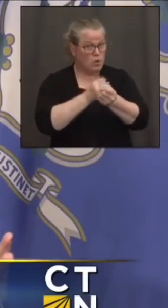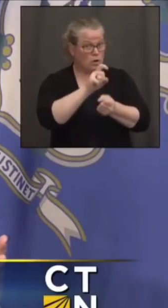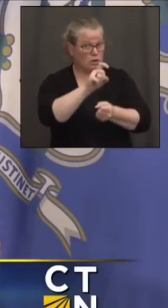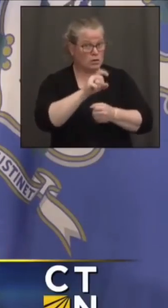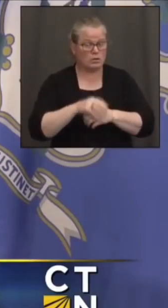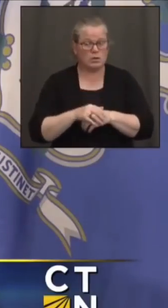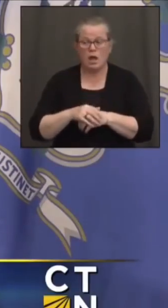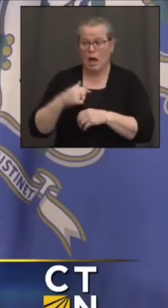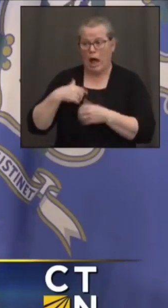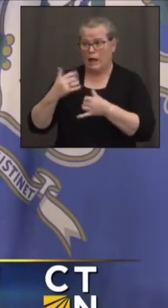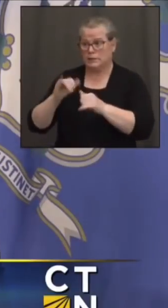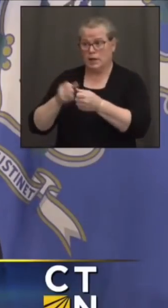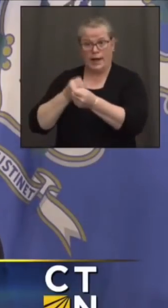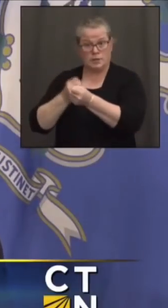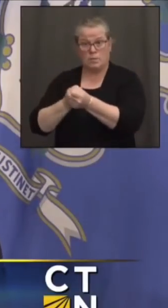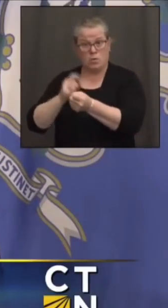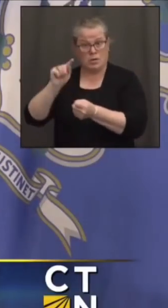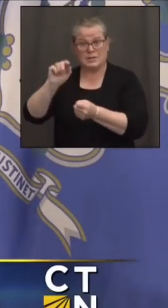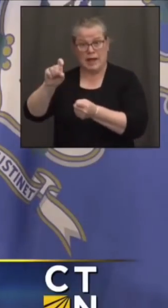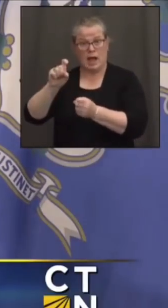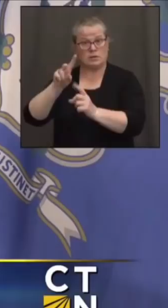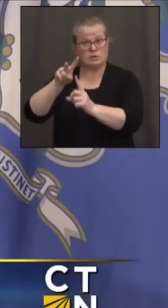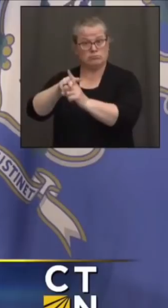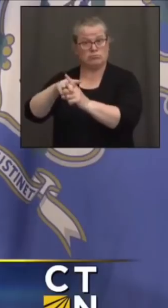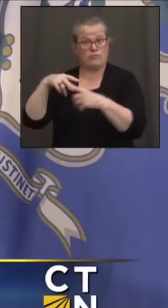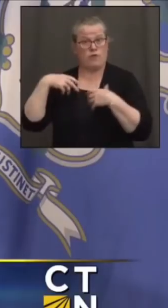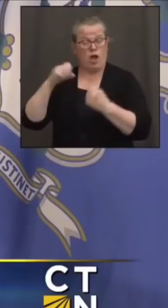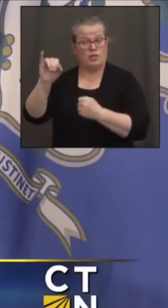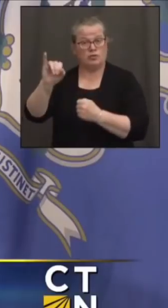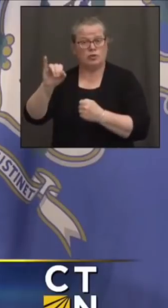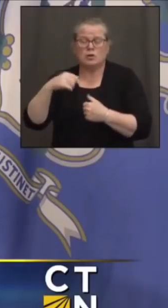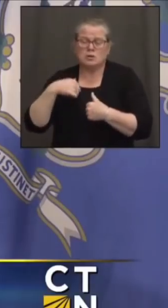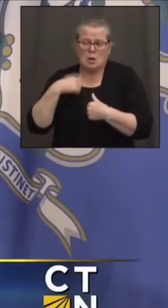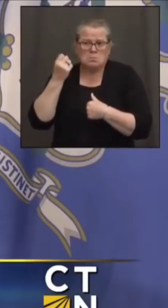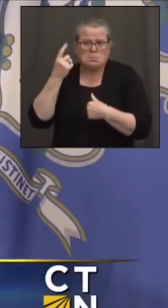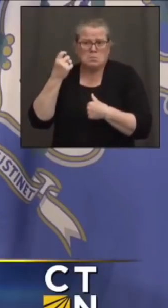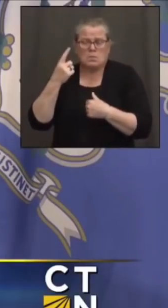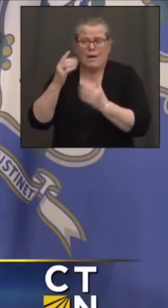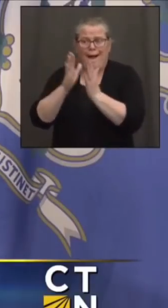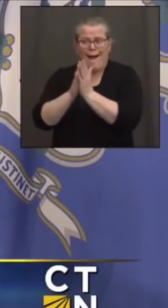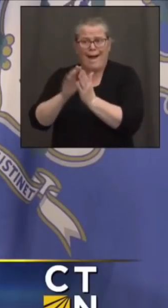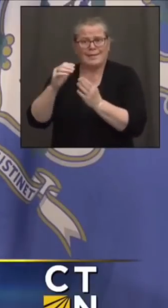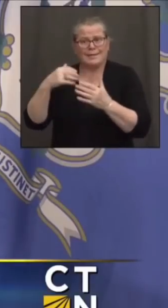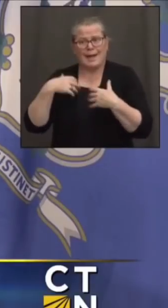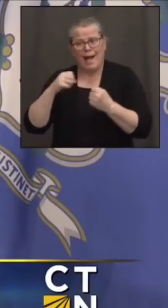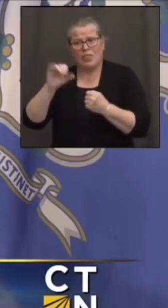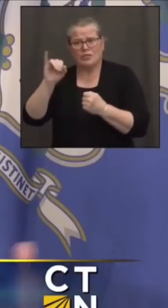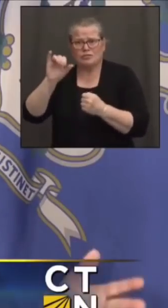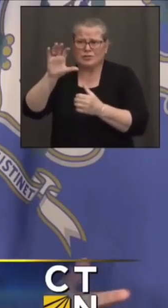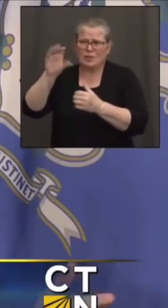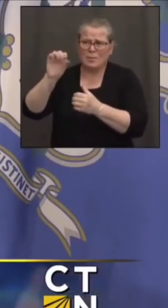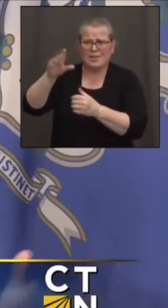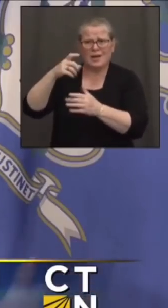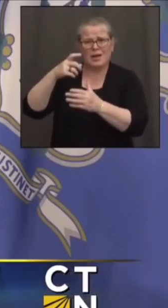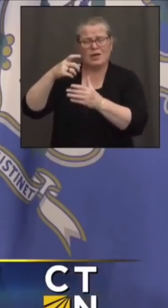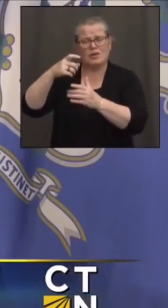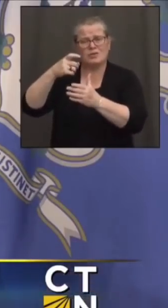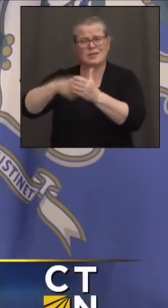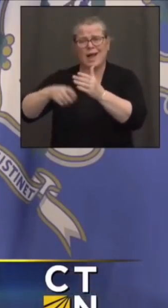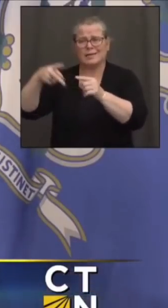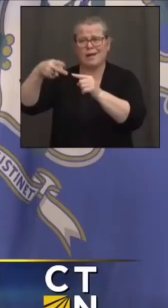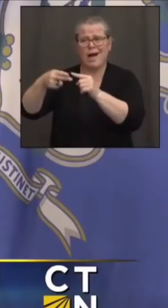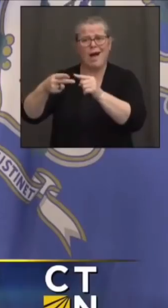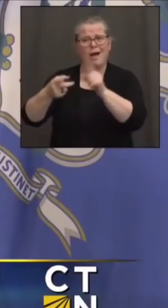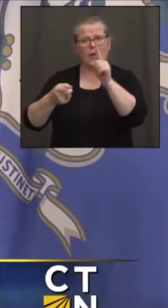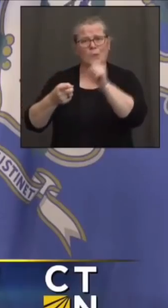you can decide. I don't want to ask the insurance companies to give up a little bit of their tax cut. Instead, that would mean